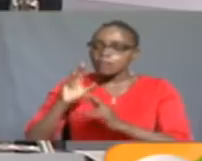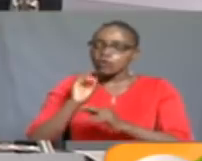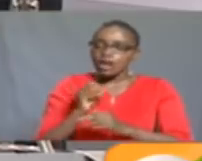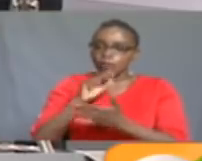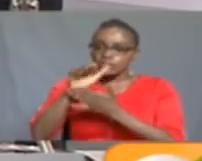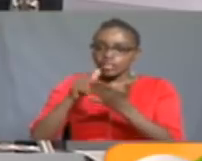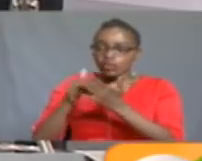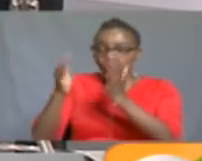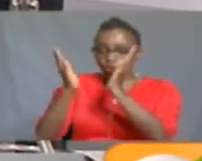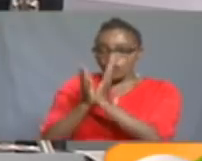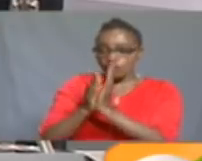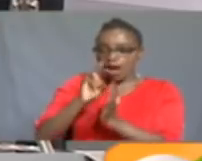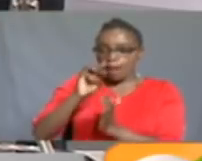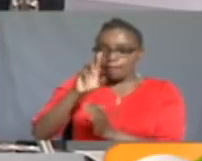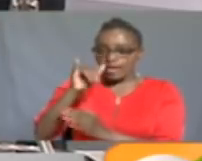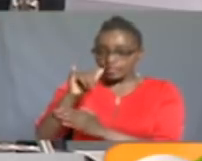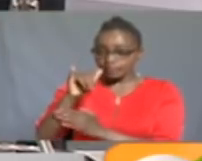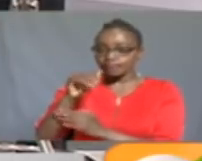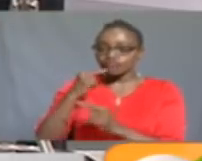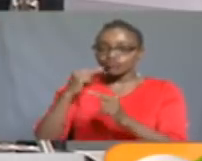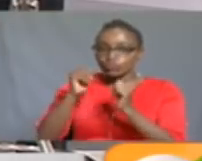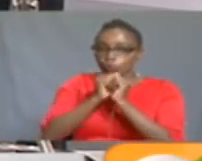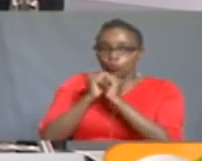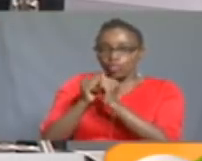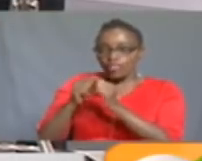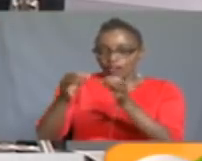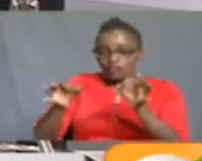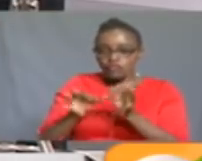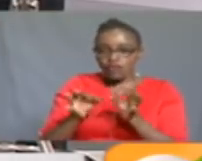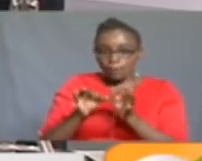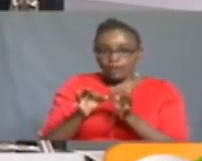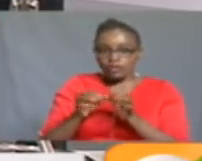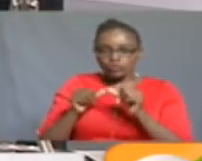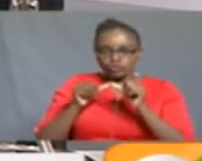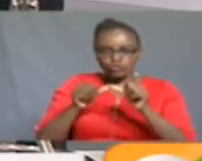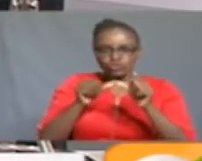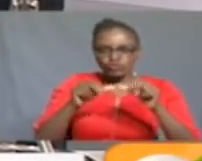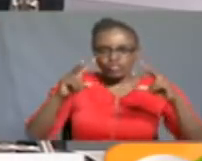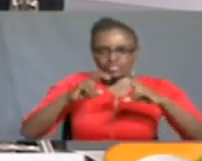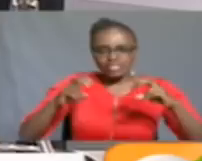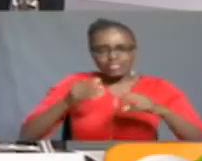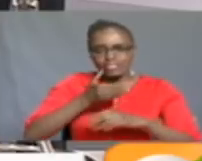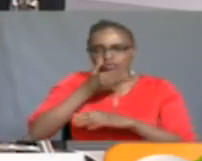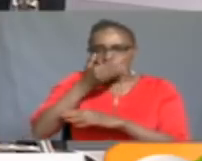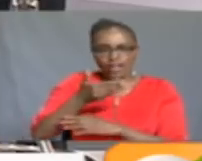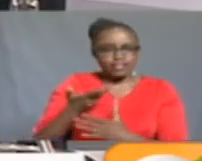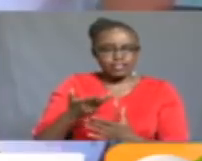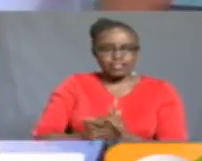Central Rift region, Marianne Nyambura, spoke to the distraught family that is still searching for answers.